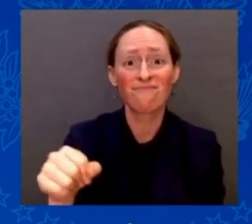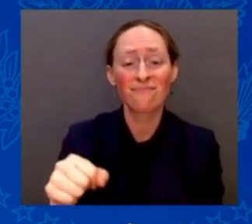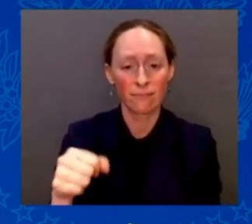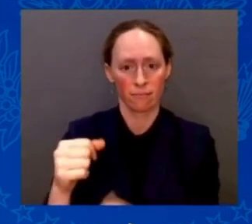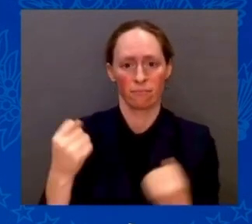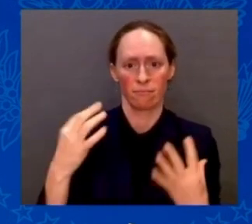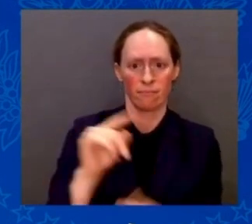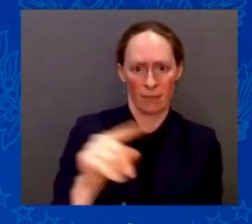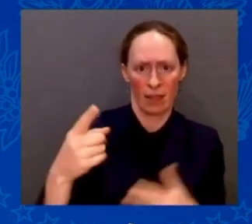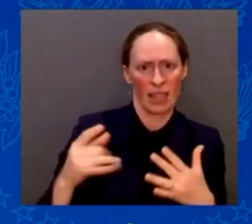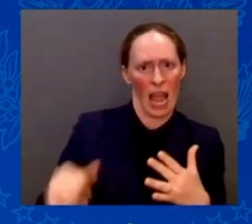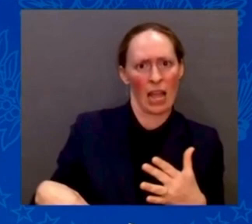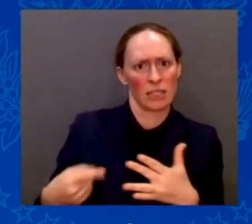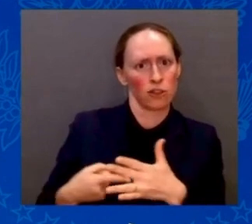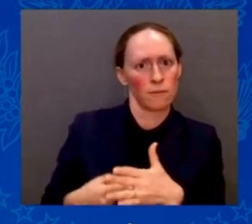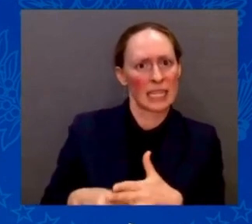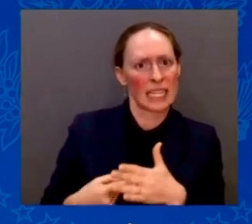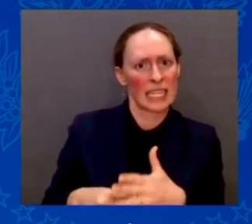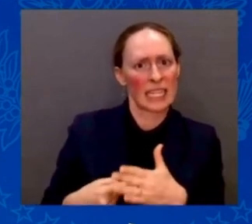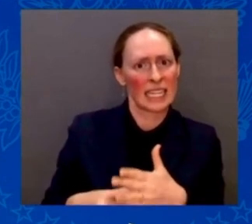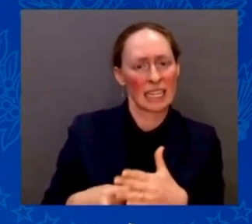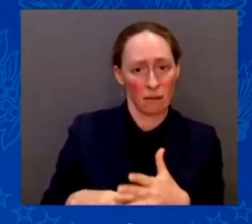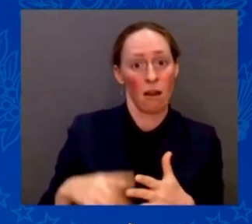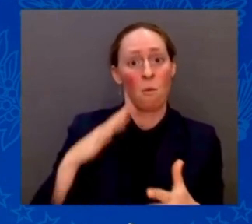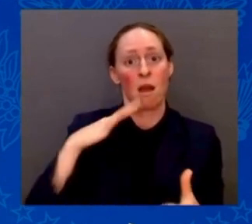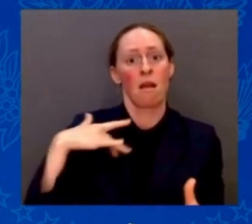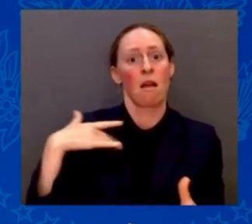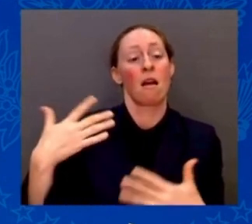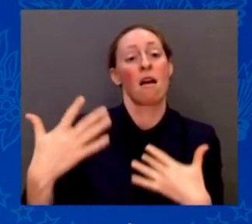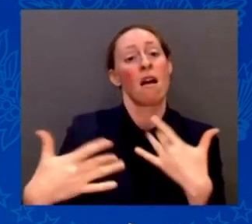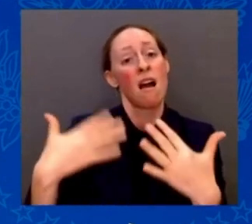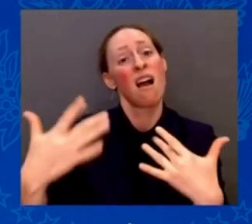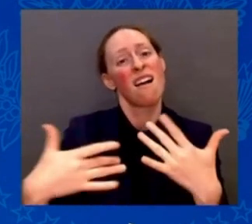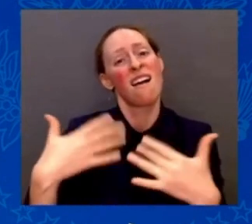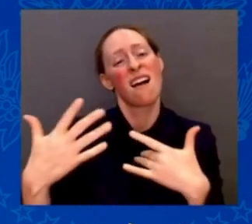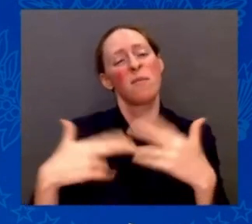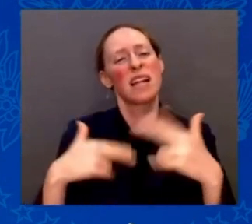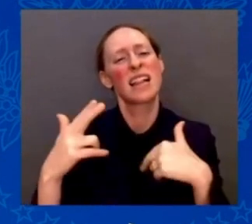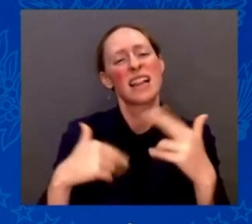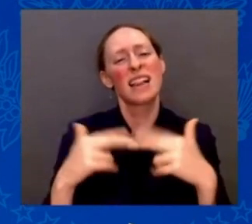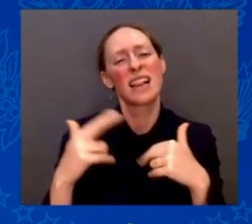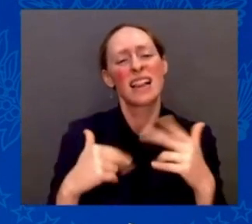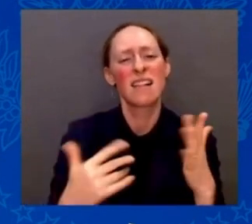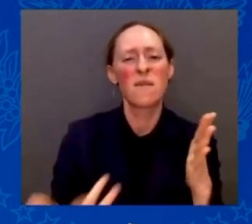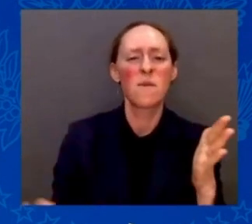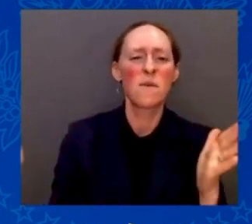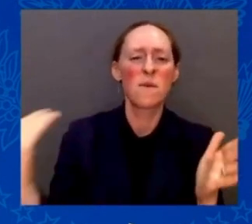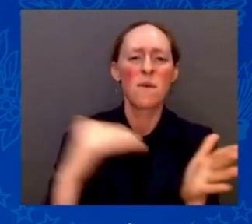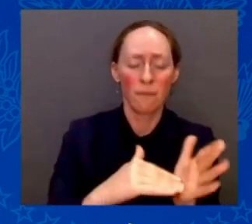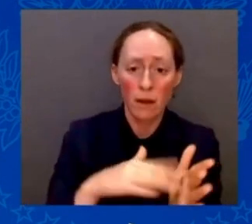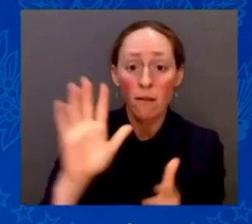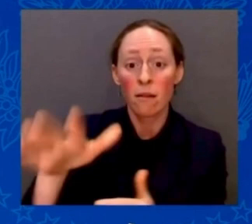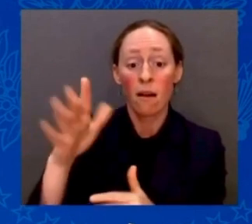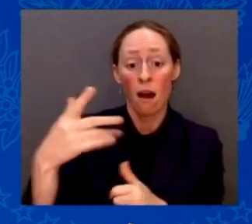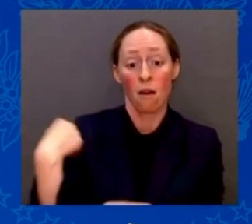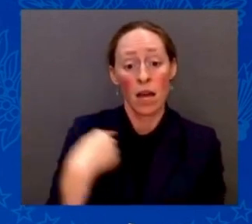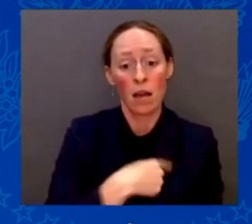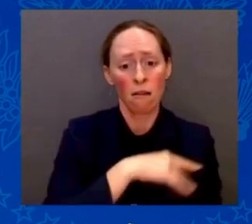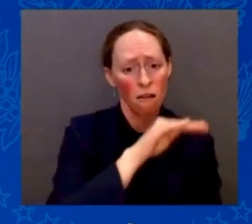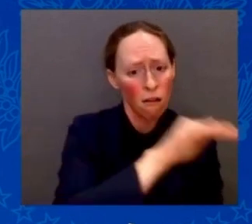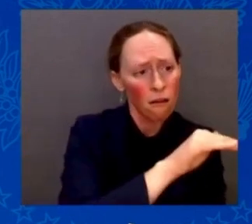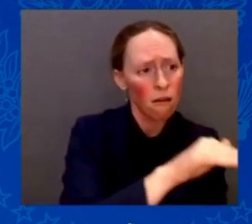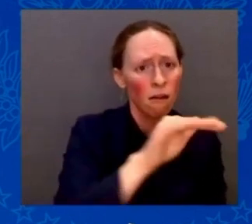with know if there's anything the states need right now, I'm ready to mobilize that support or what they